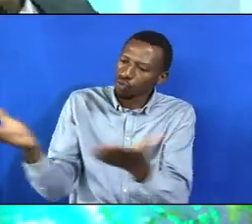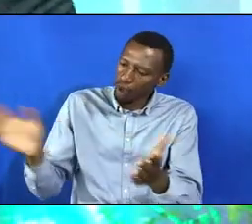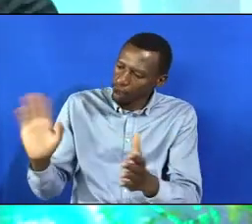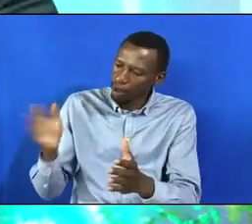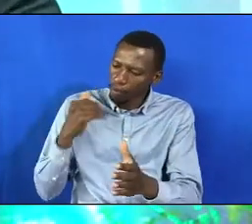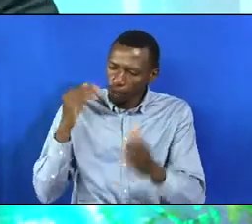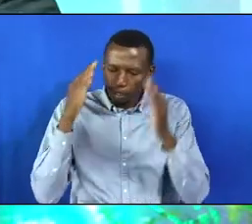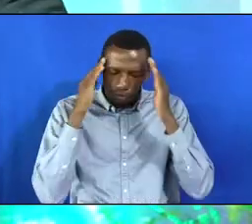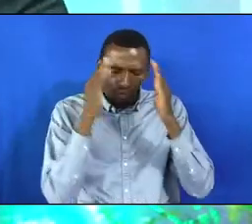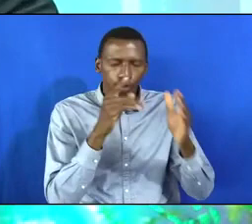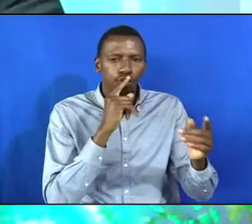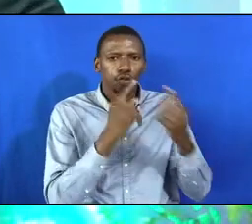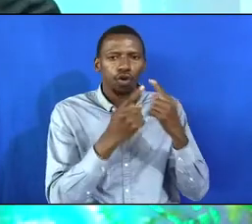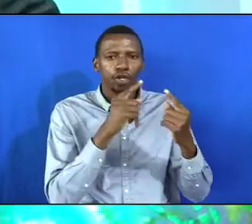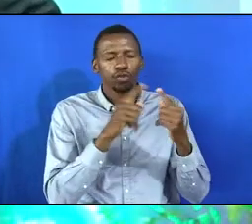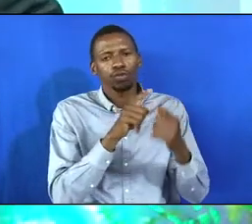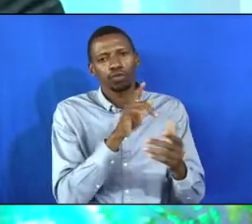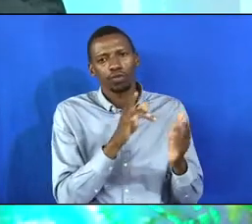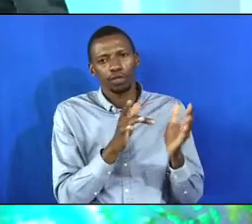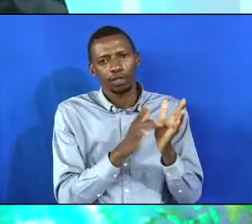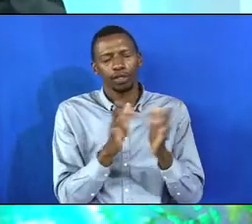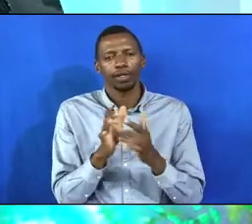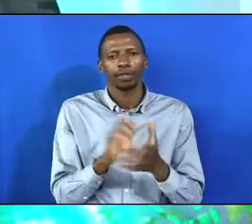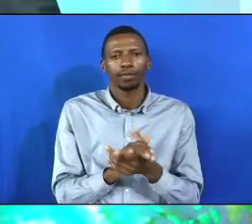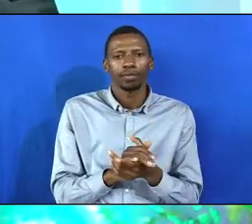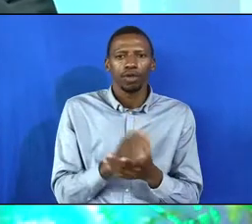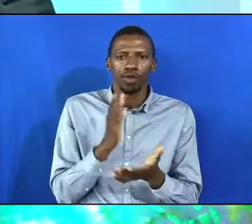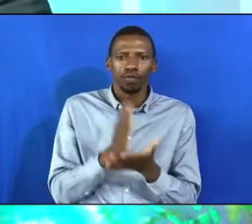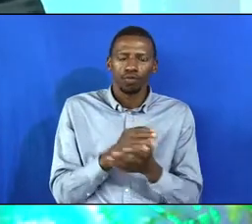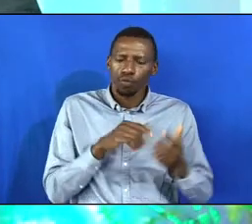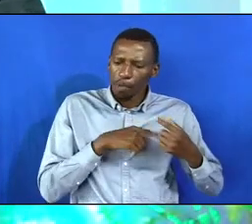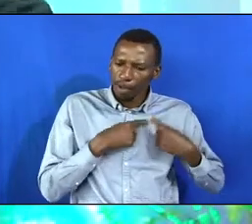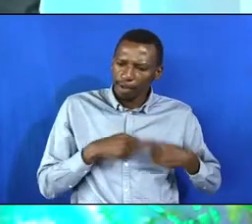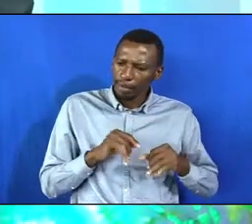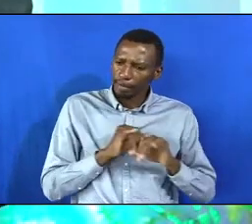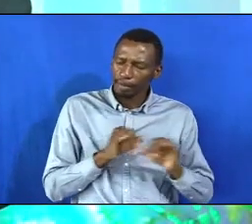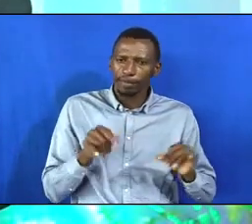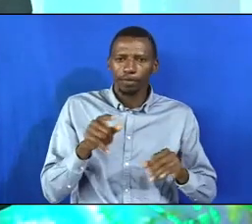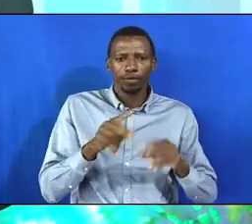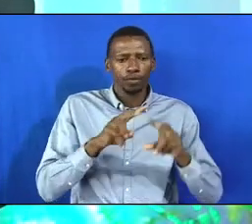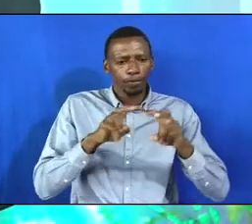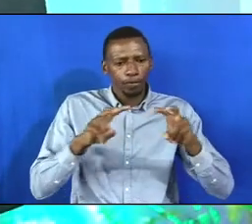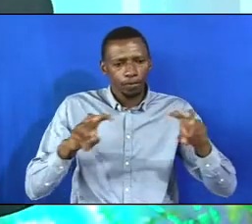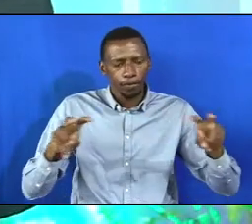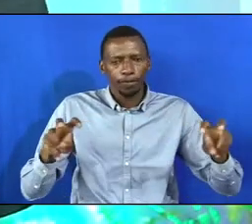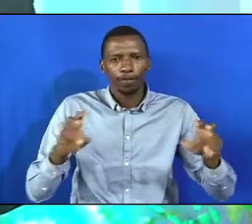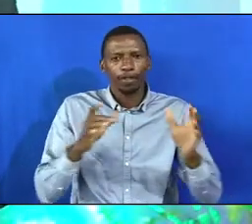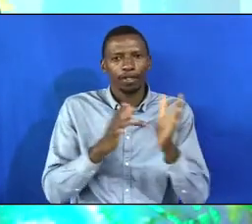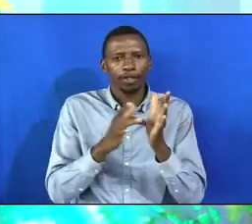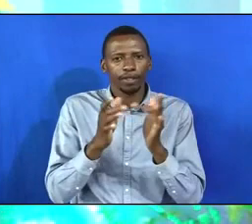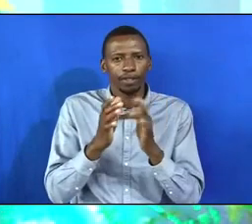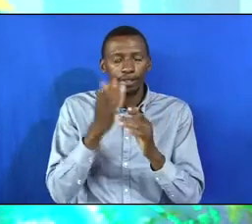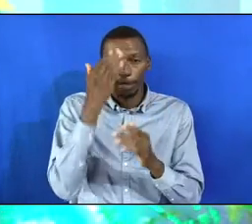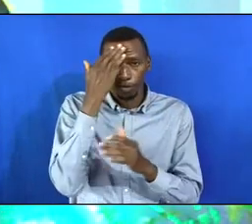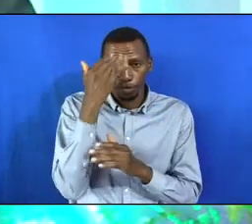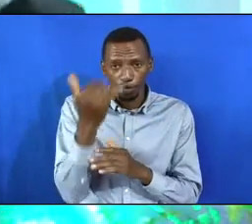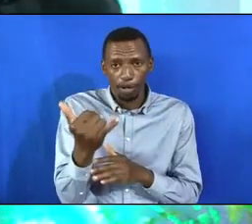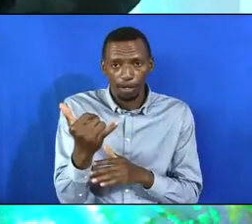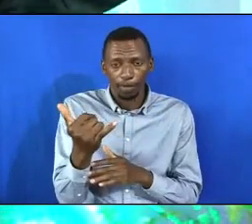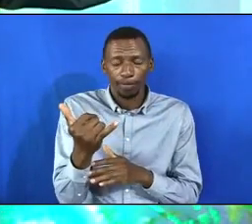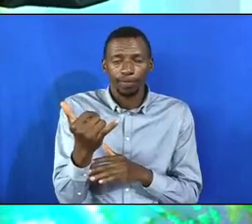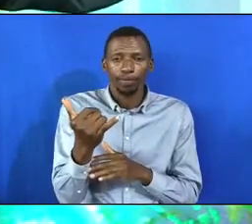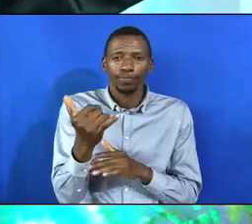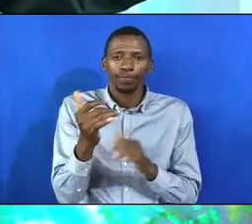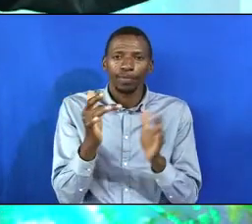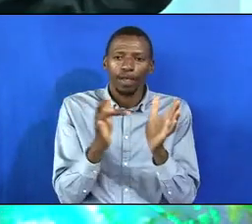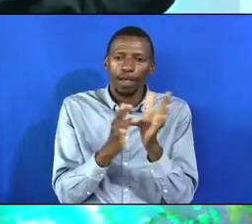as your conscience is clear, you are seeking Jesus, go ahead. For the Bible elsewhere says, I have